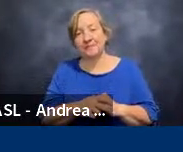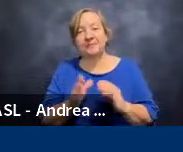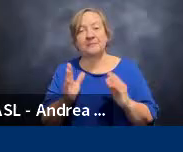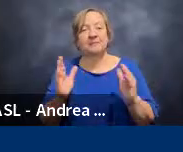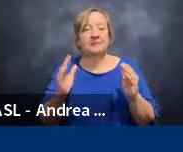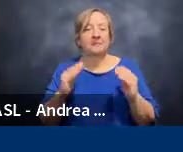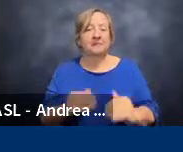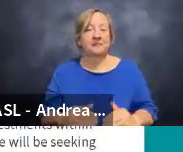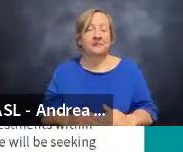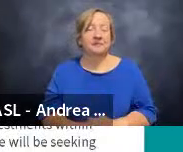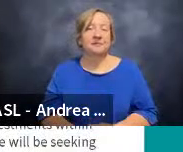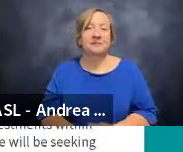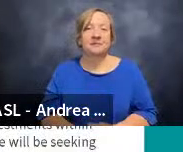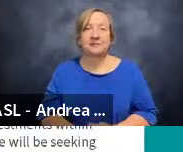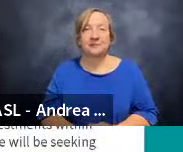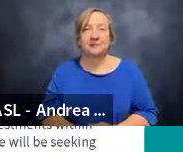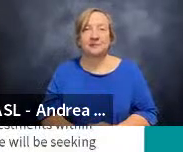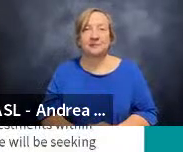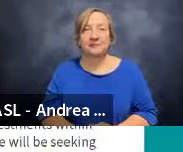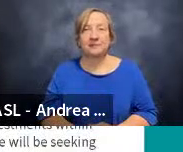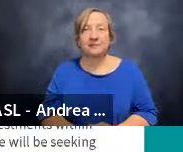slide.